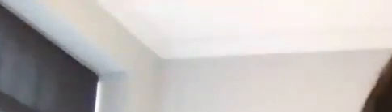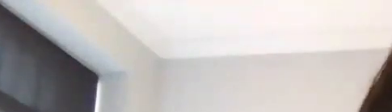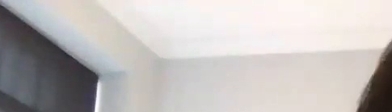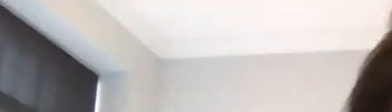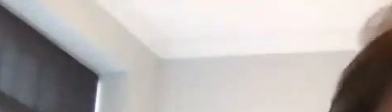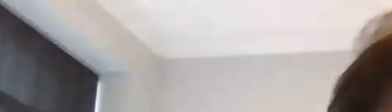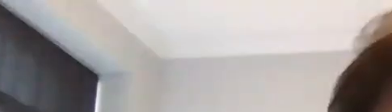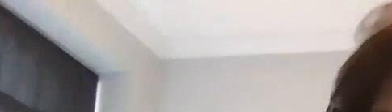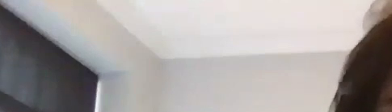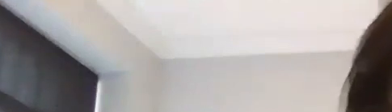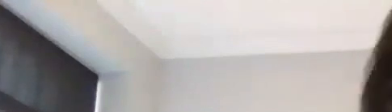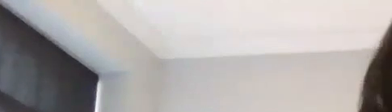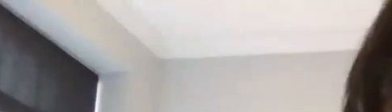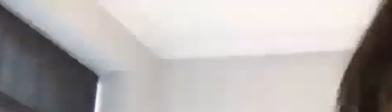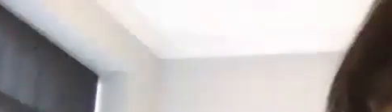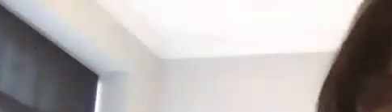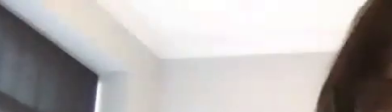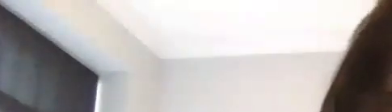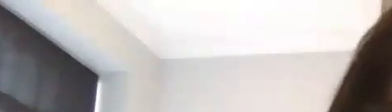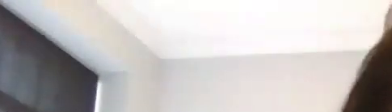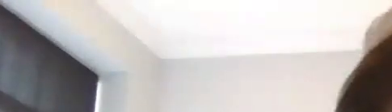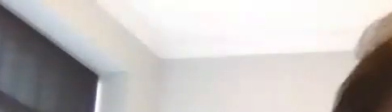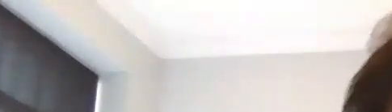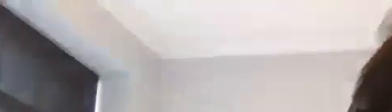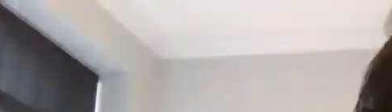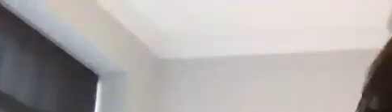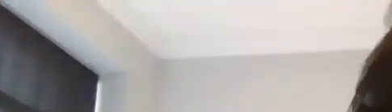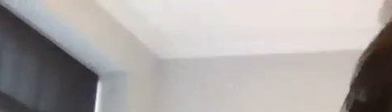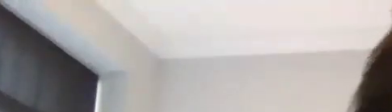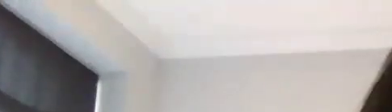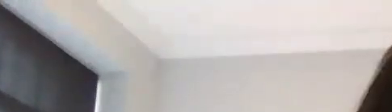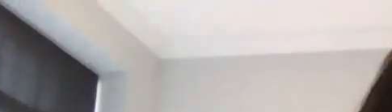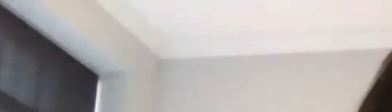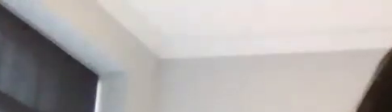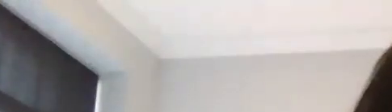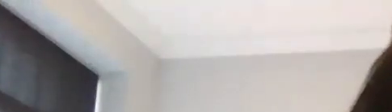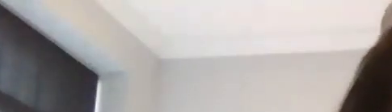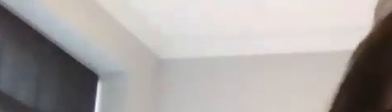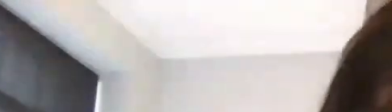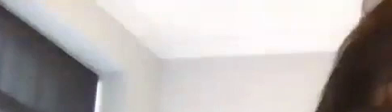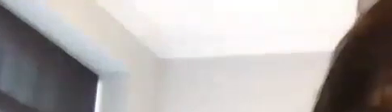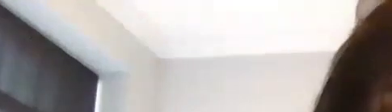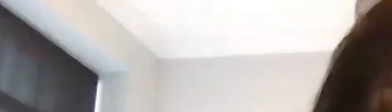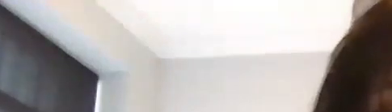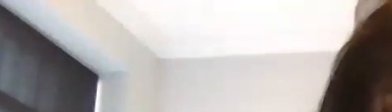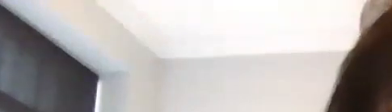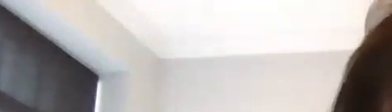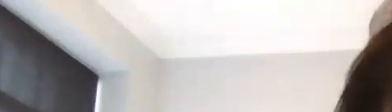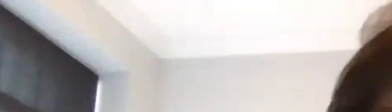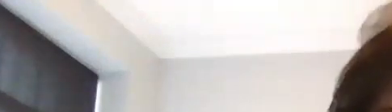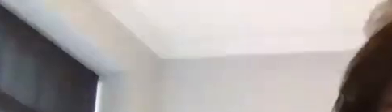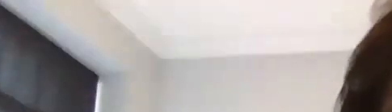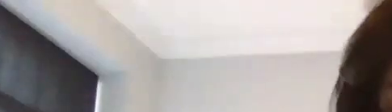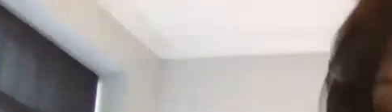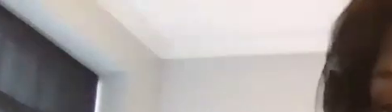Plains. We are proud to be a partner with the Senior Law Day program. The Pace Women's Justice Center serves